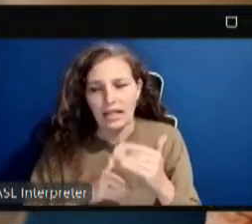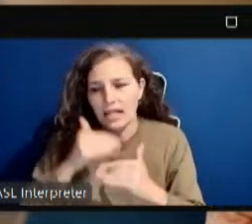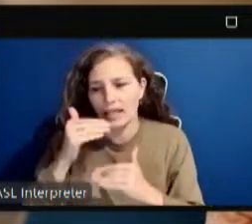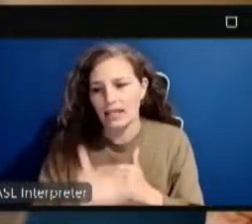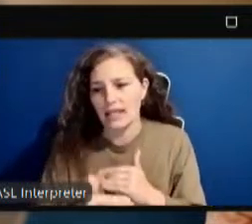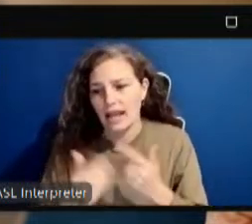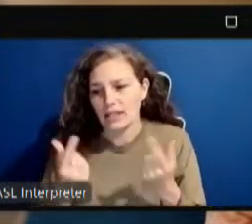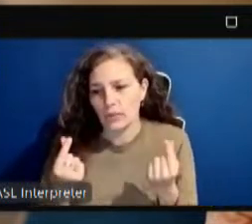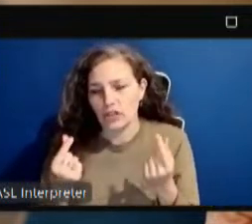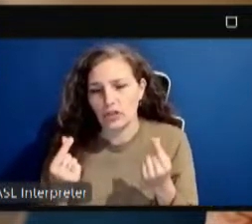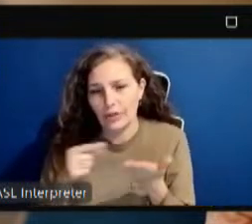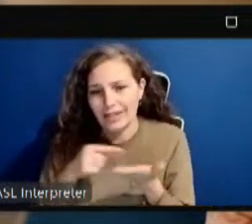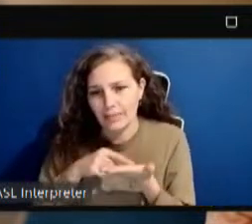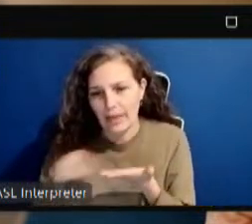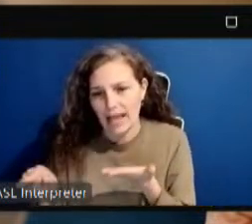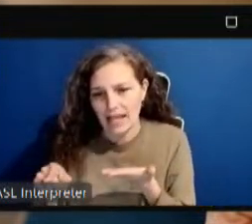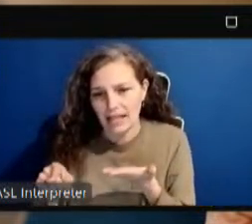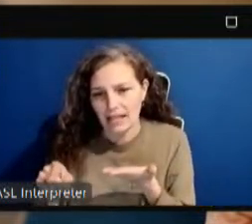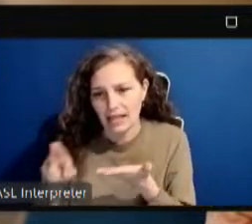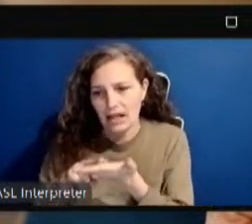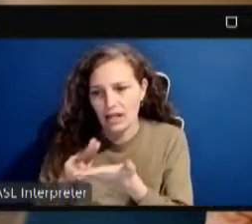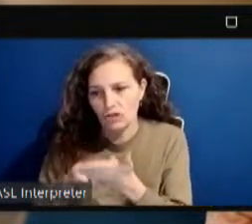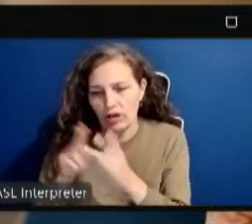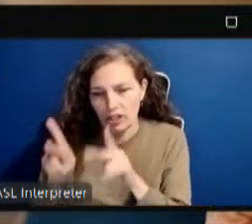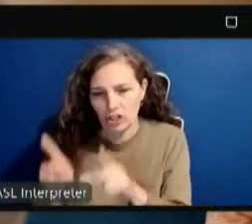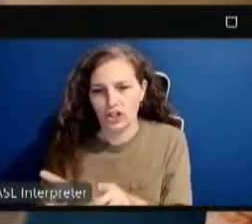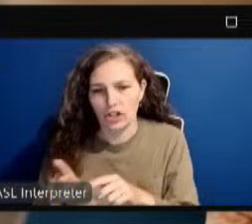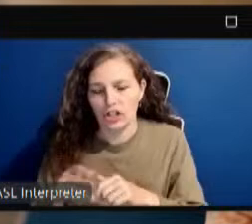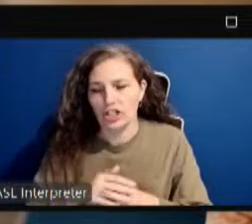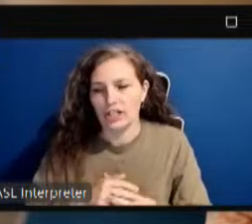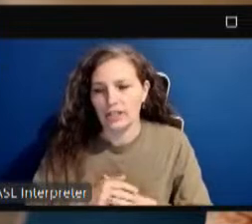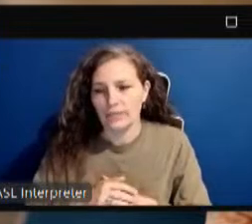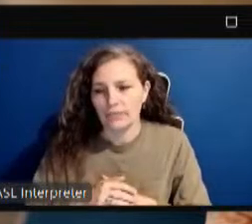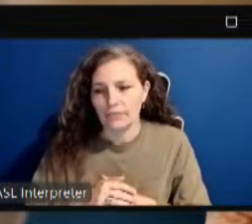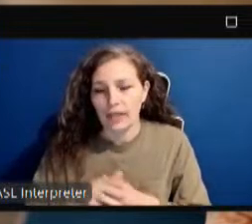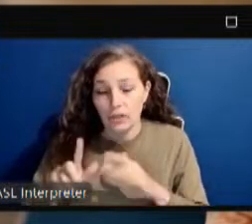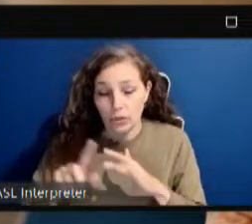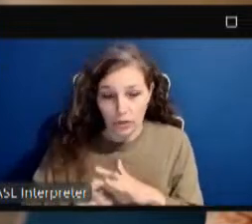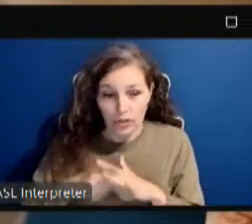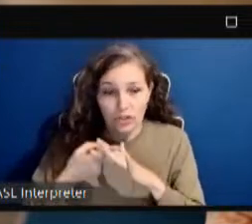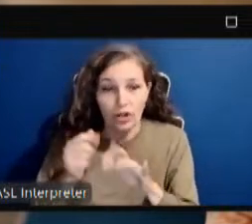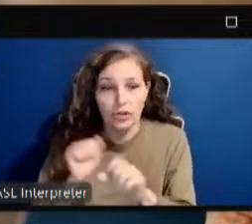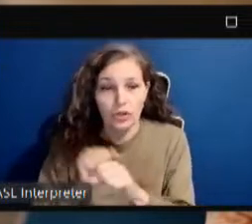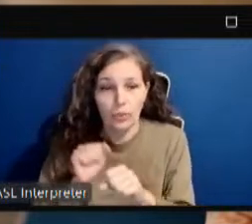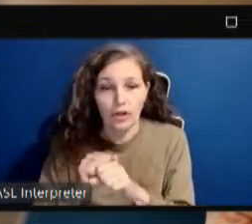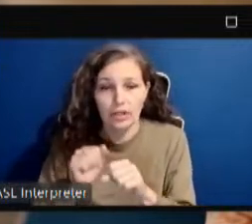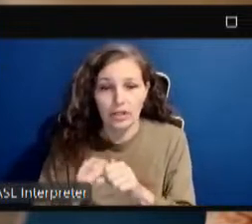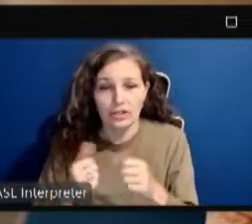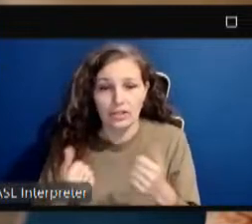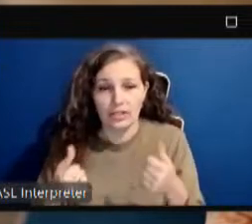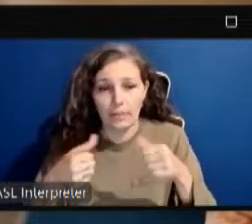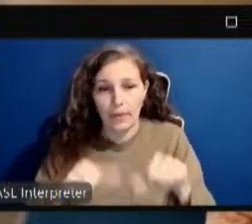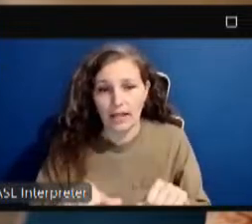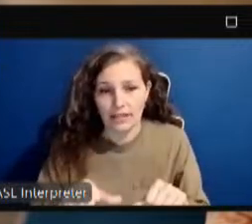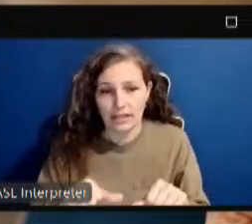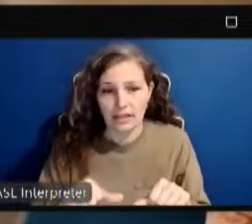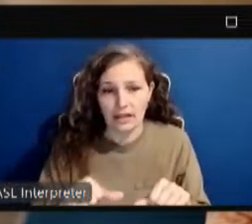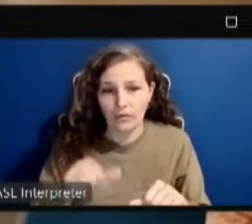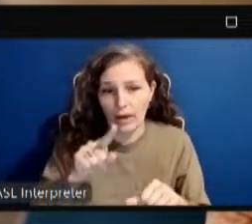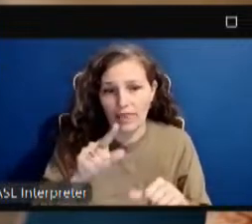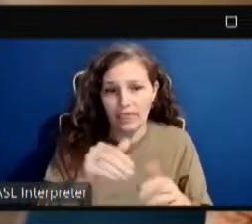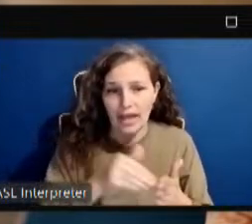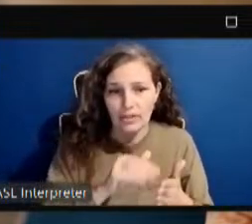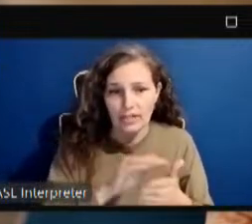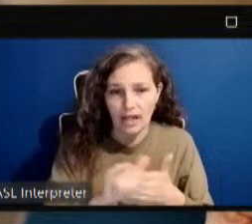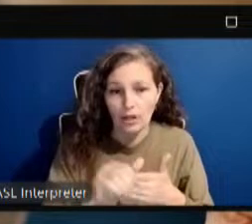is paying the contractor. So again, initially, to start the work, there's a down payment should not exceed $1,000 or